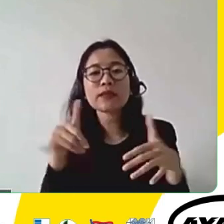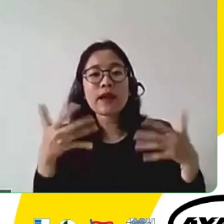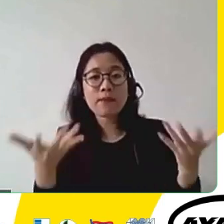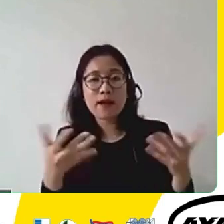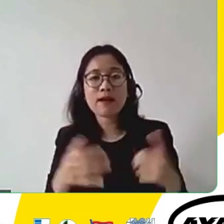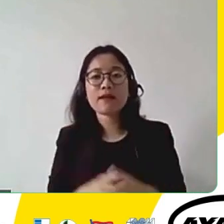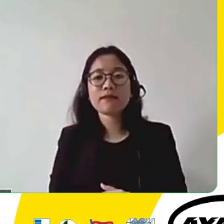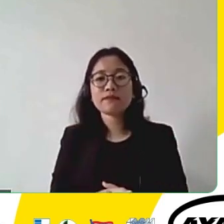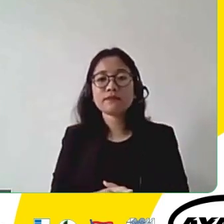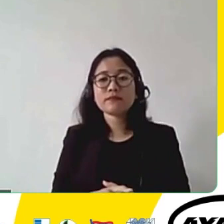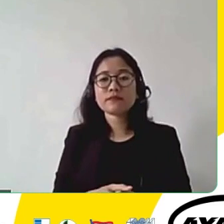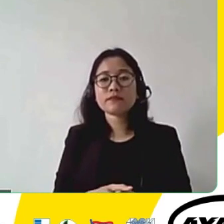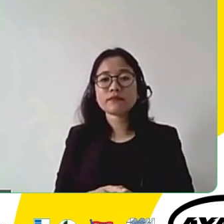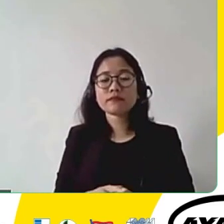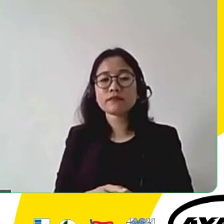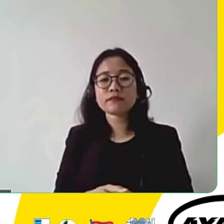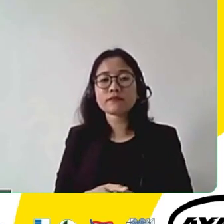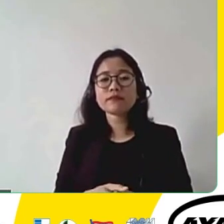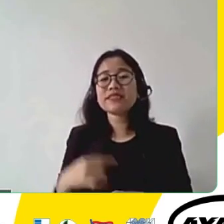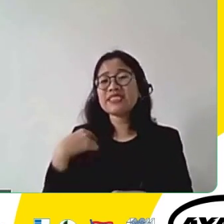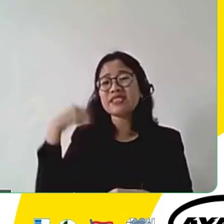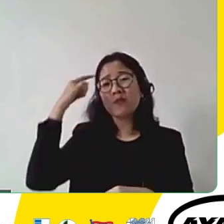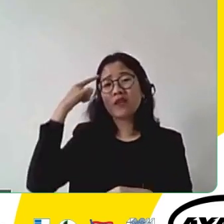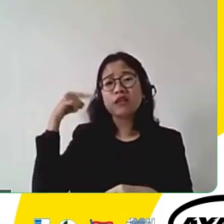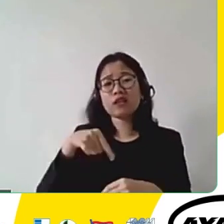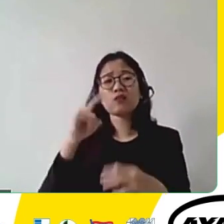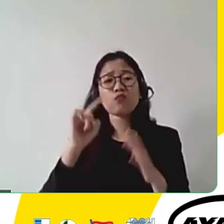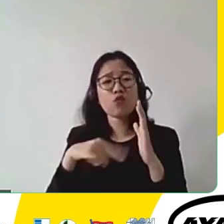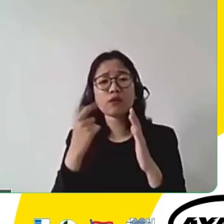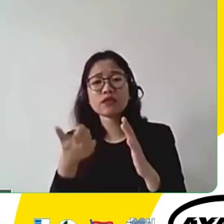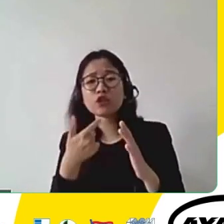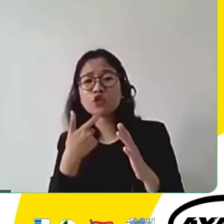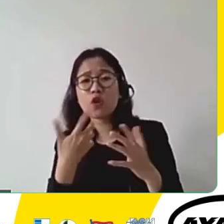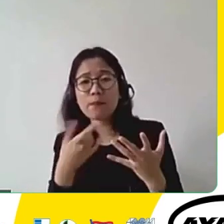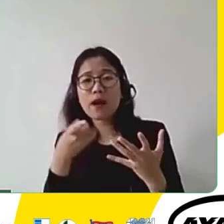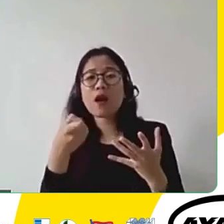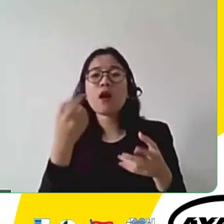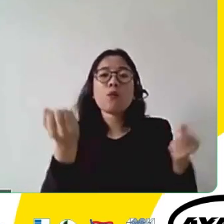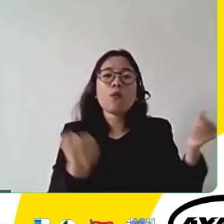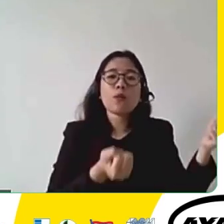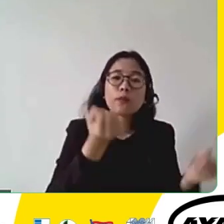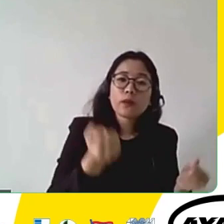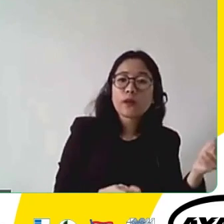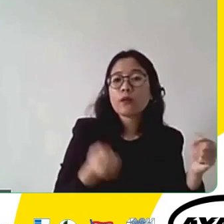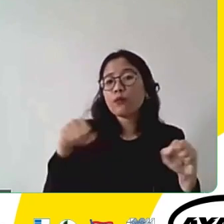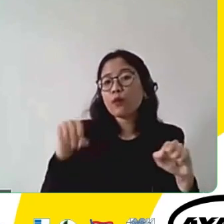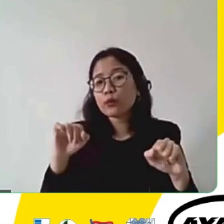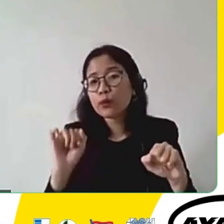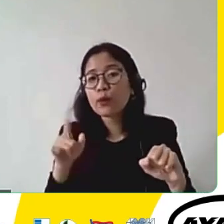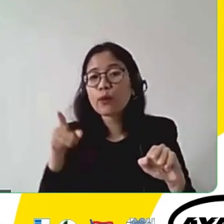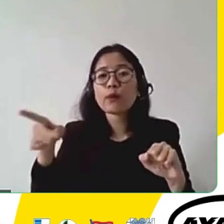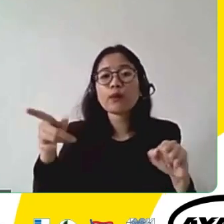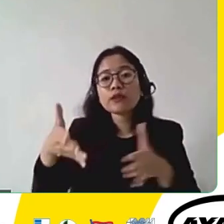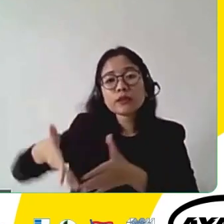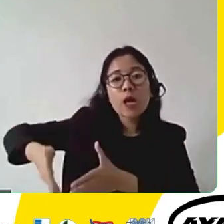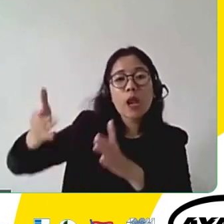fuel quality and or implement clean energy, adequate engine technology, manage land transportation, and increase the number